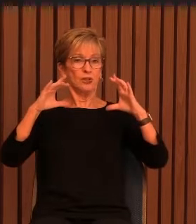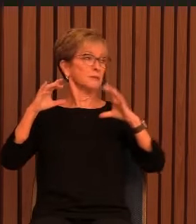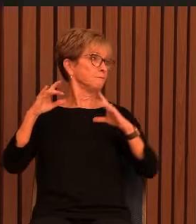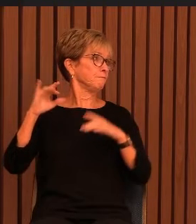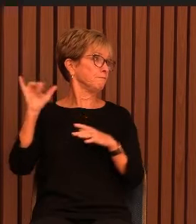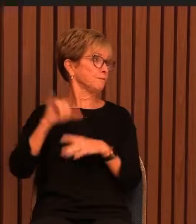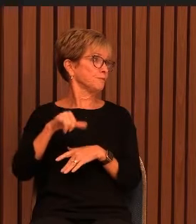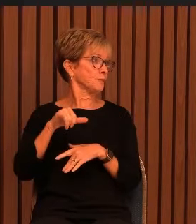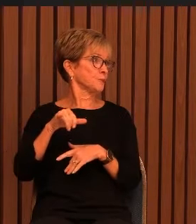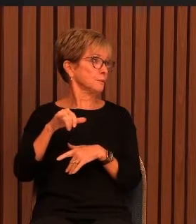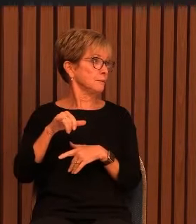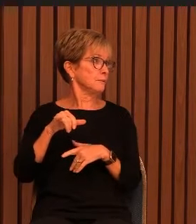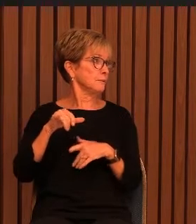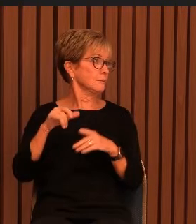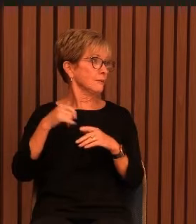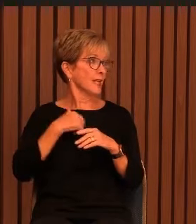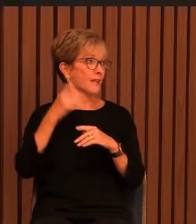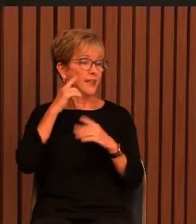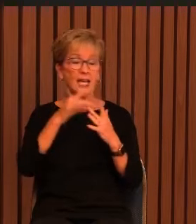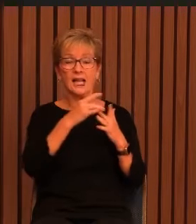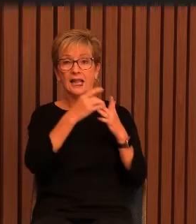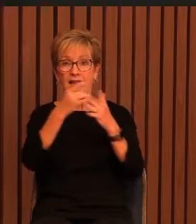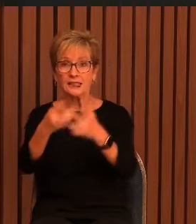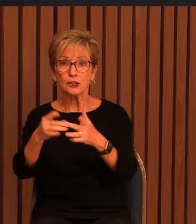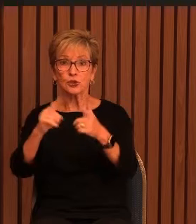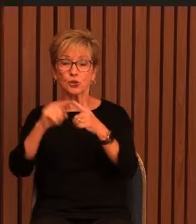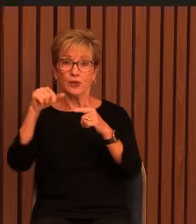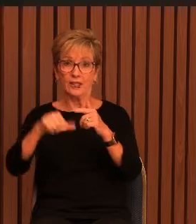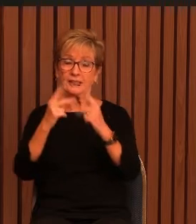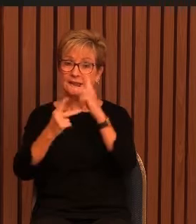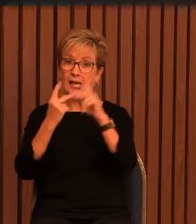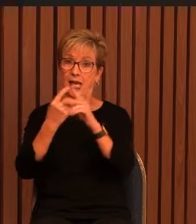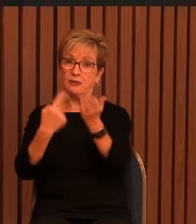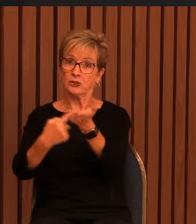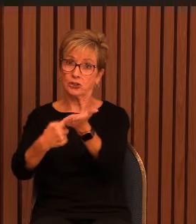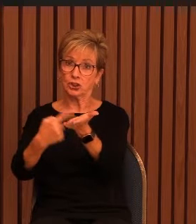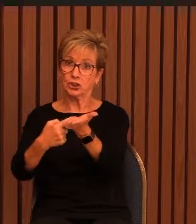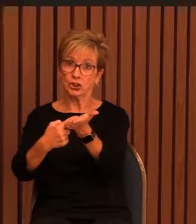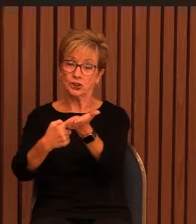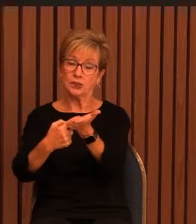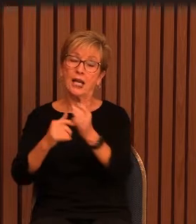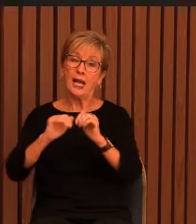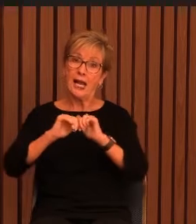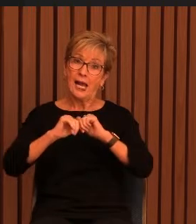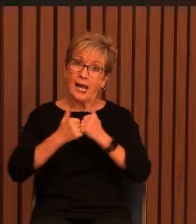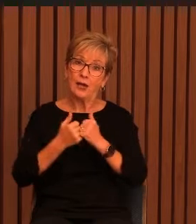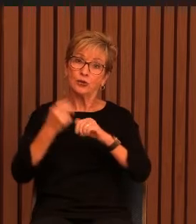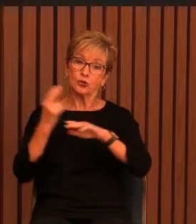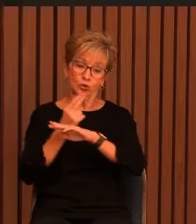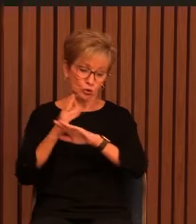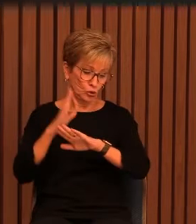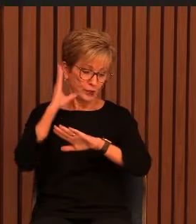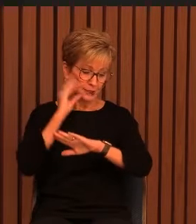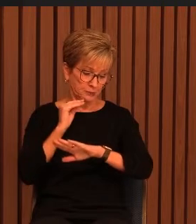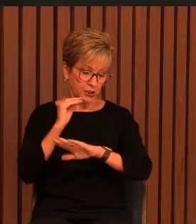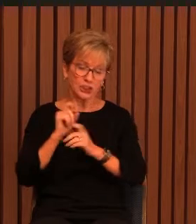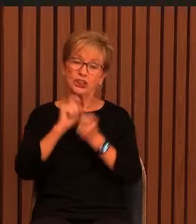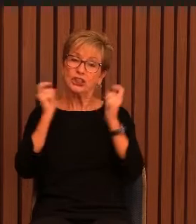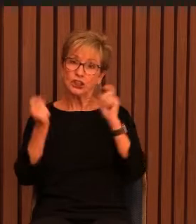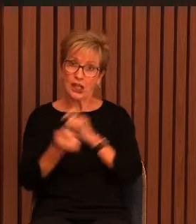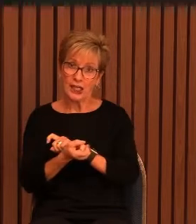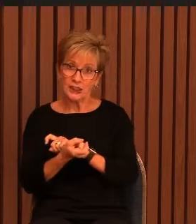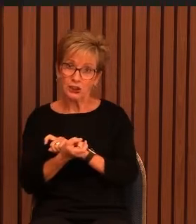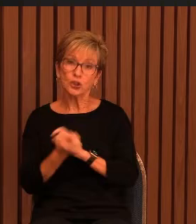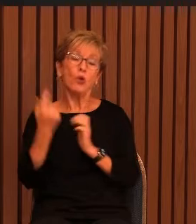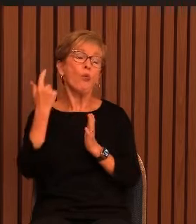it leads us into this portrait conversation. So how does the user experience change?